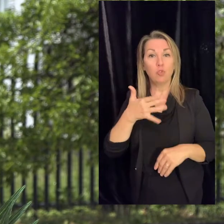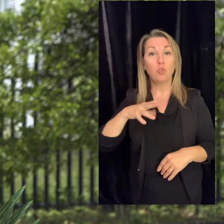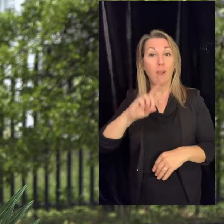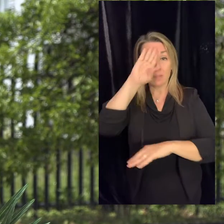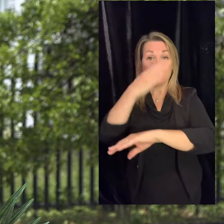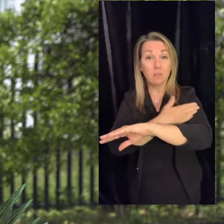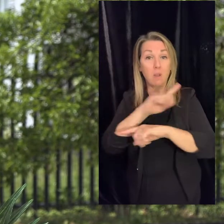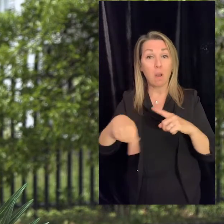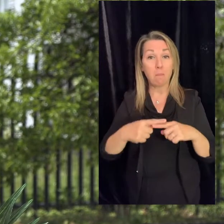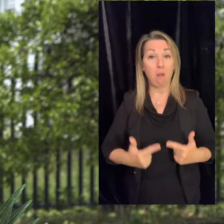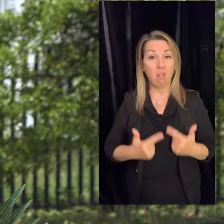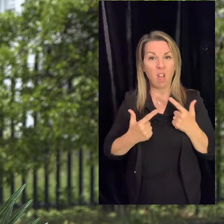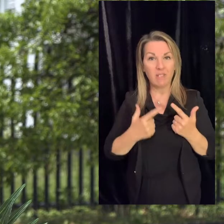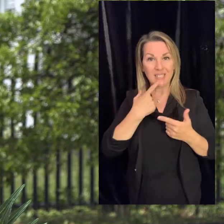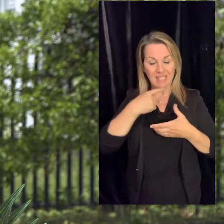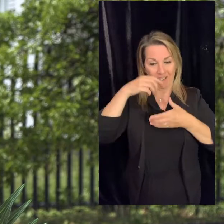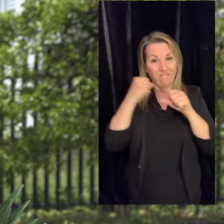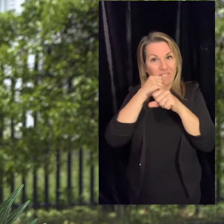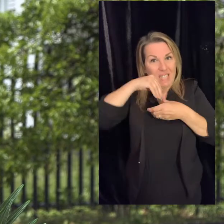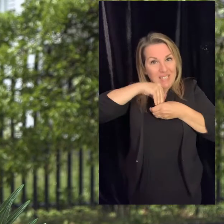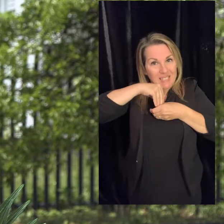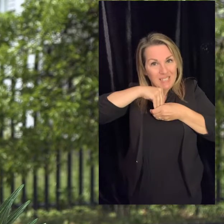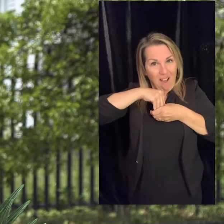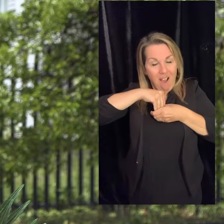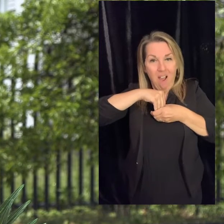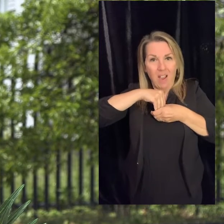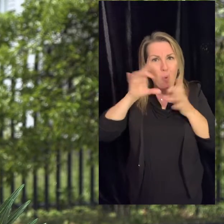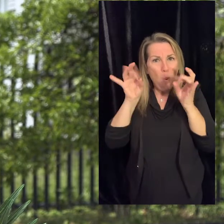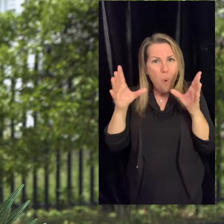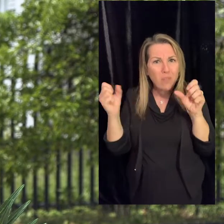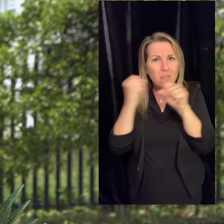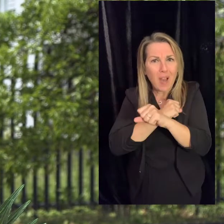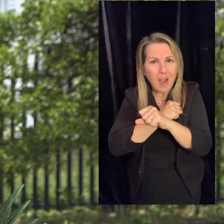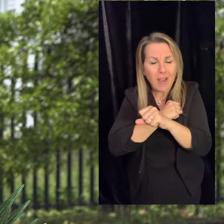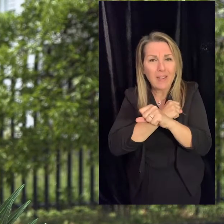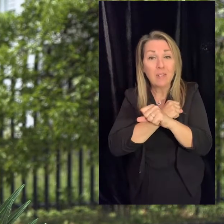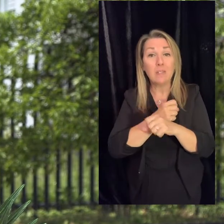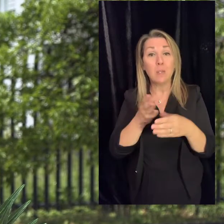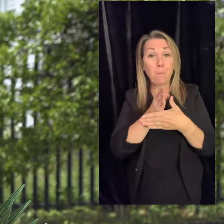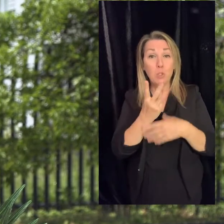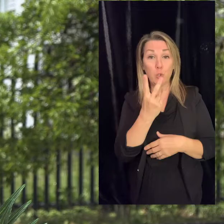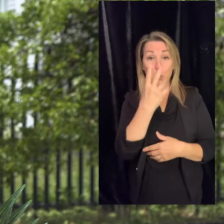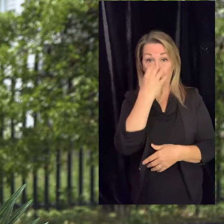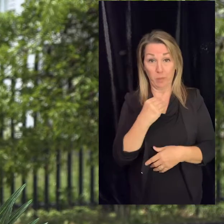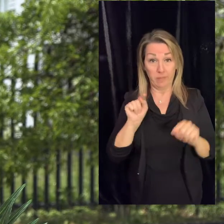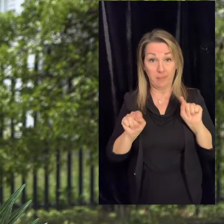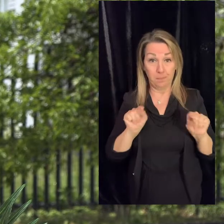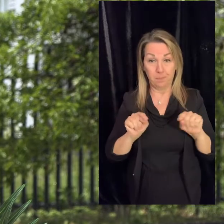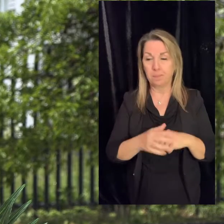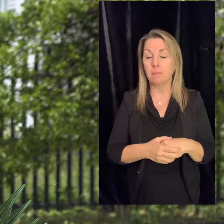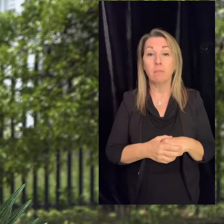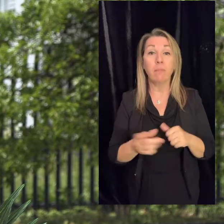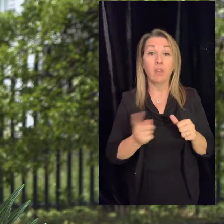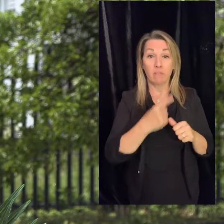life. "A fight is going on inside me," he said to the boy. "It's a terrible fight, and it's between two wolves.